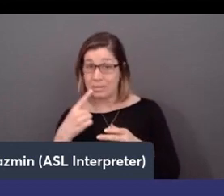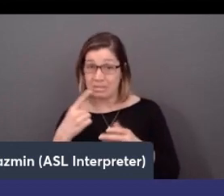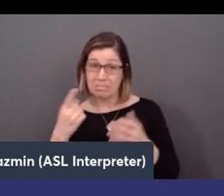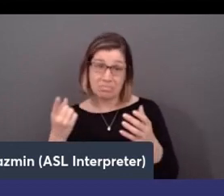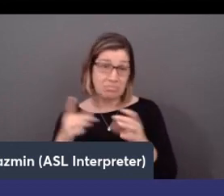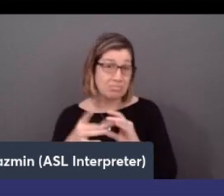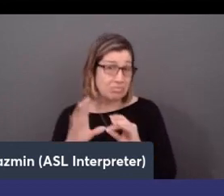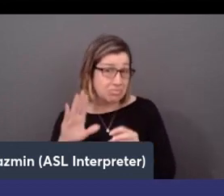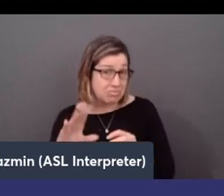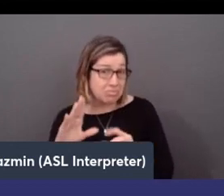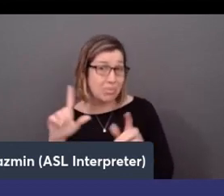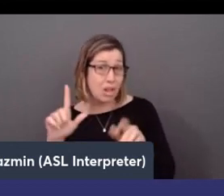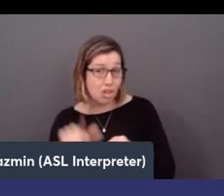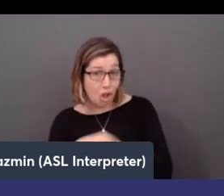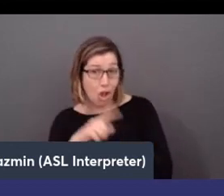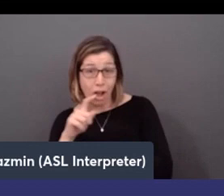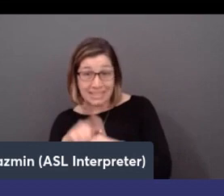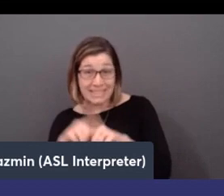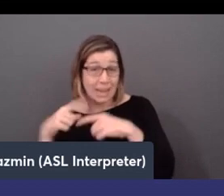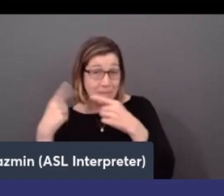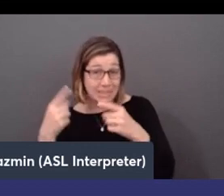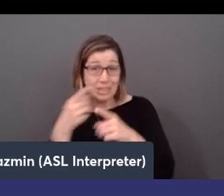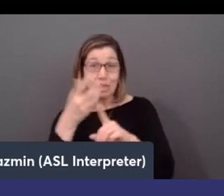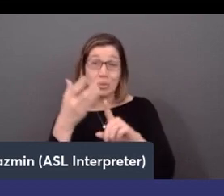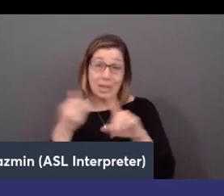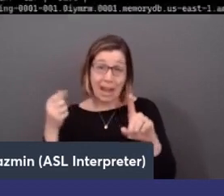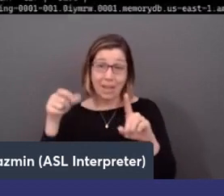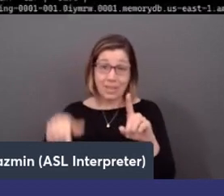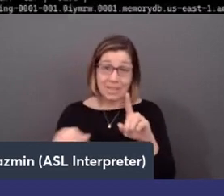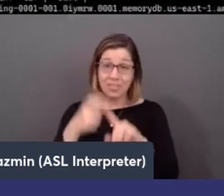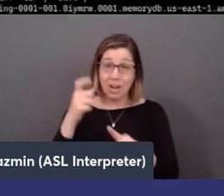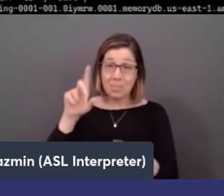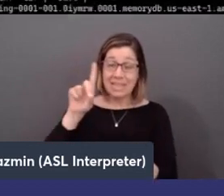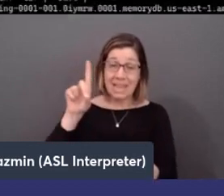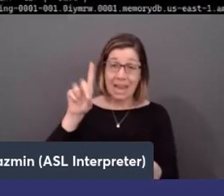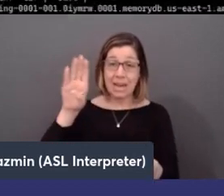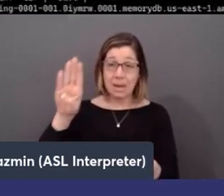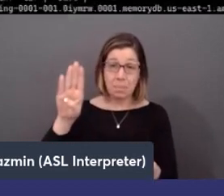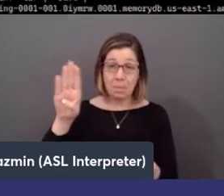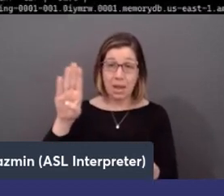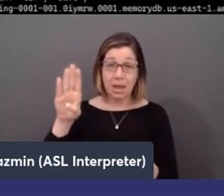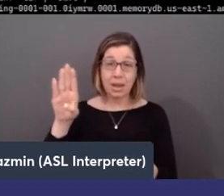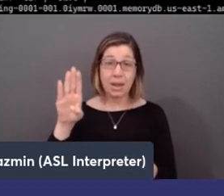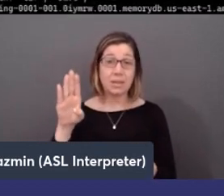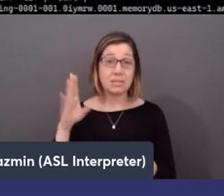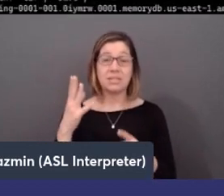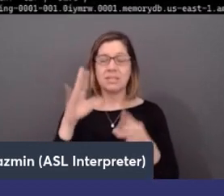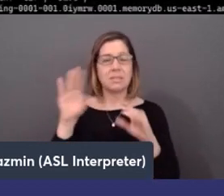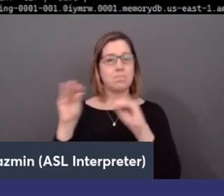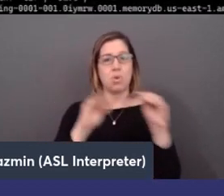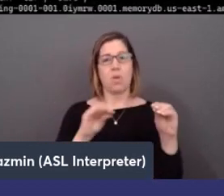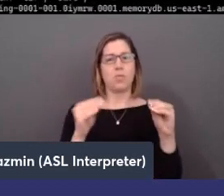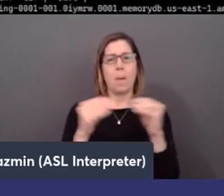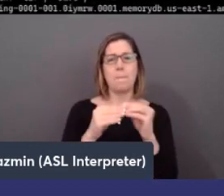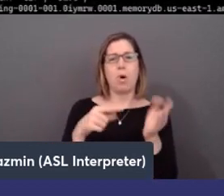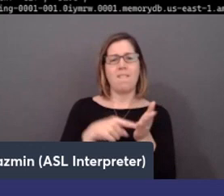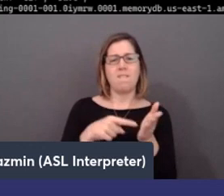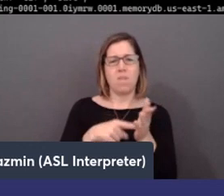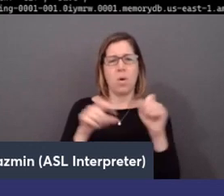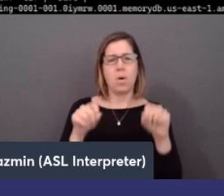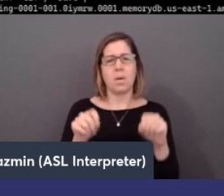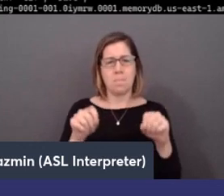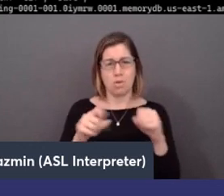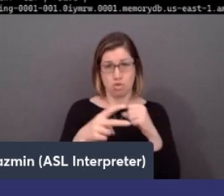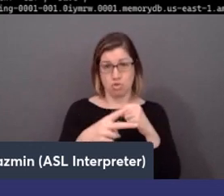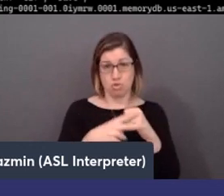since you fetched this out of the database, move it into a more affordable storage tier, right? that's And correct.